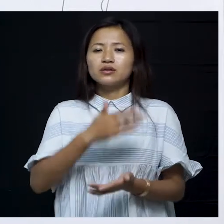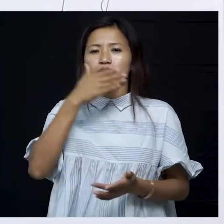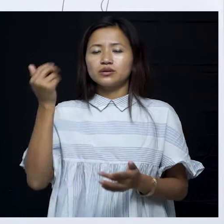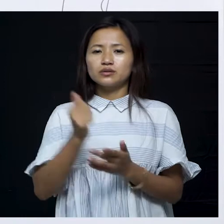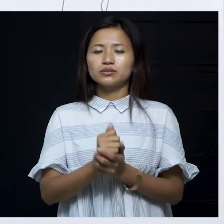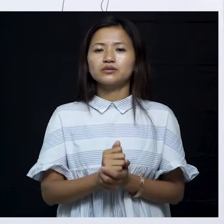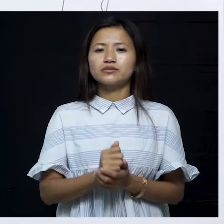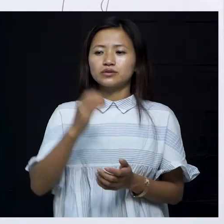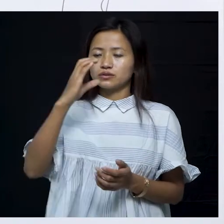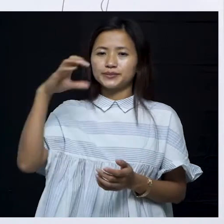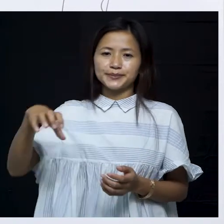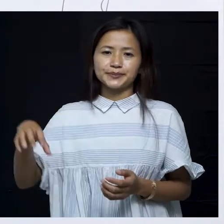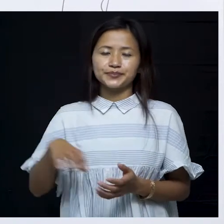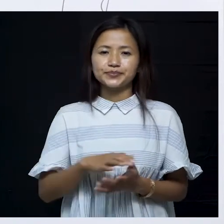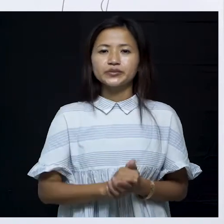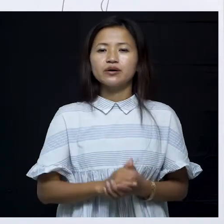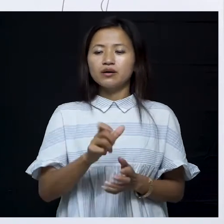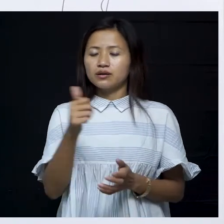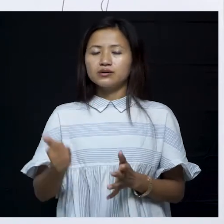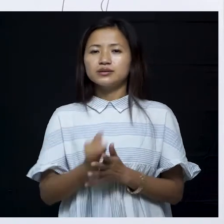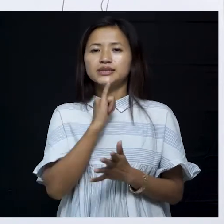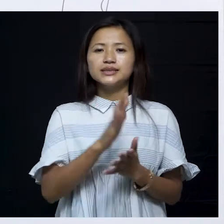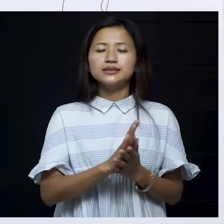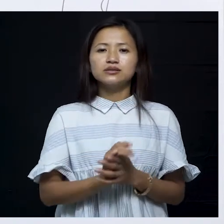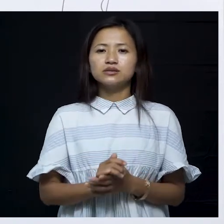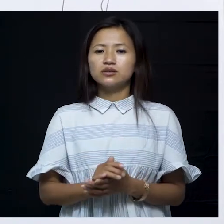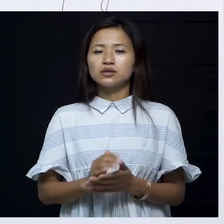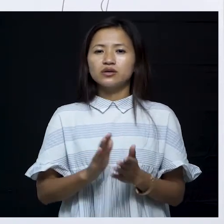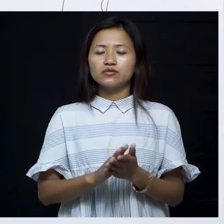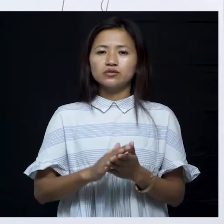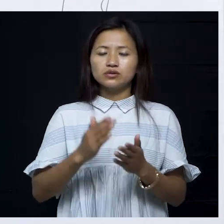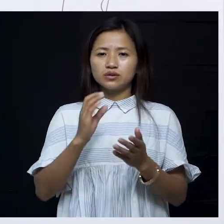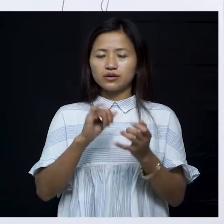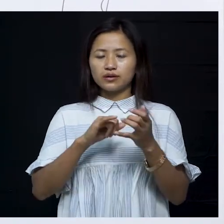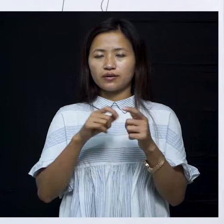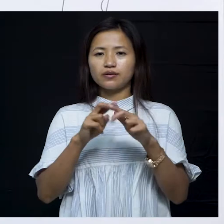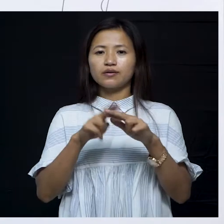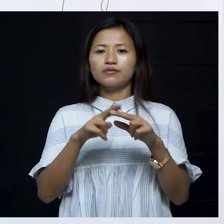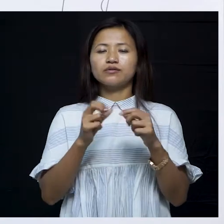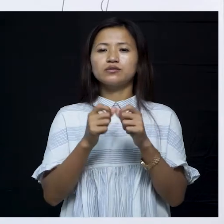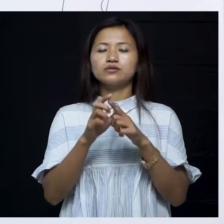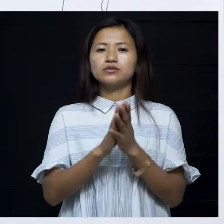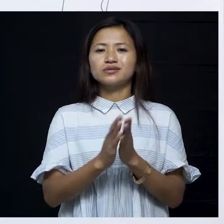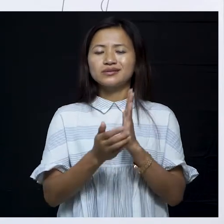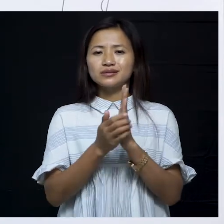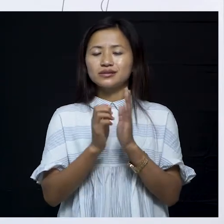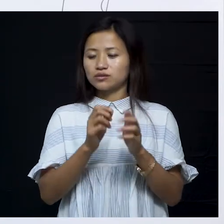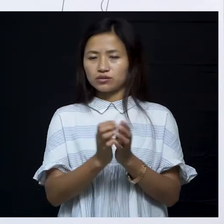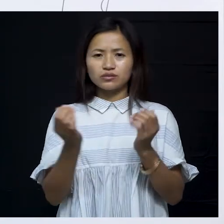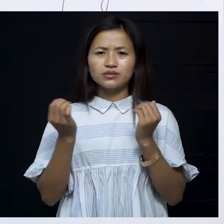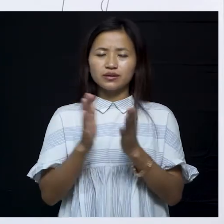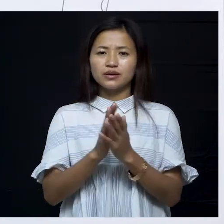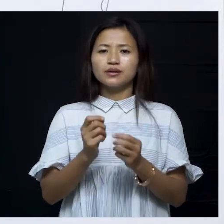betterment of the country, right? Then another is the food security scheme. Here, this scheme has a long way in